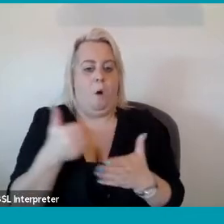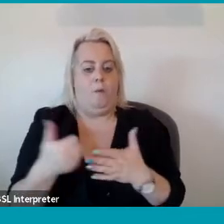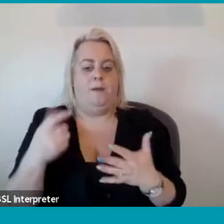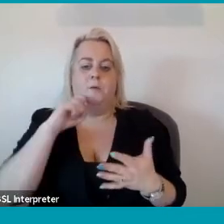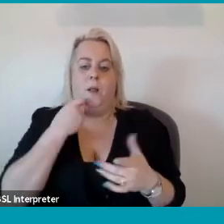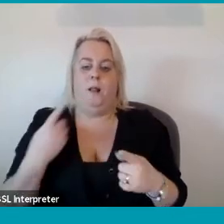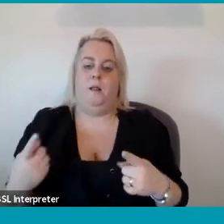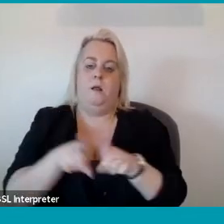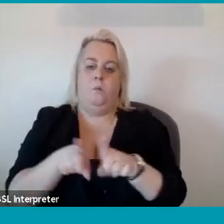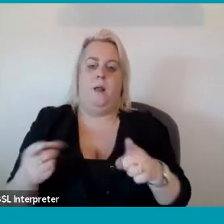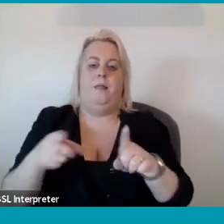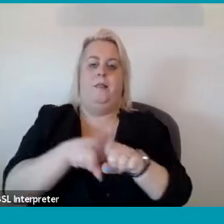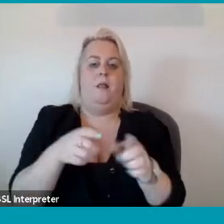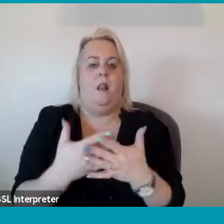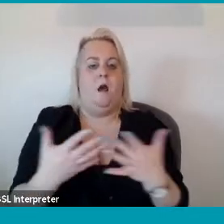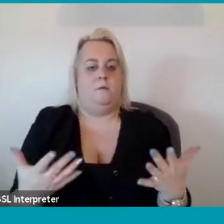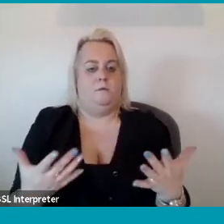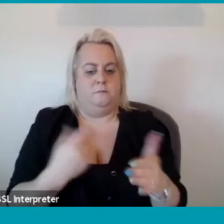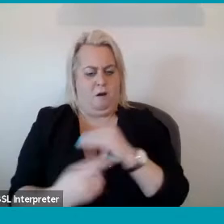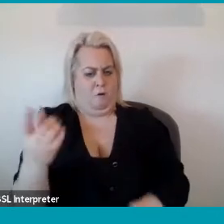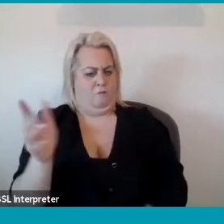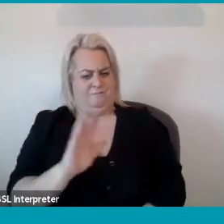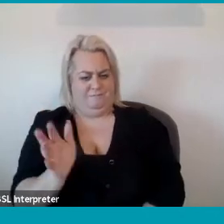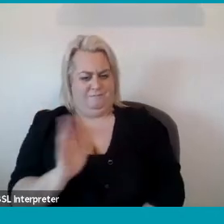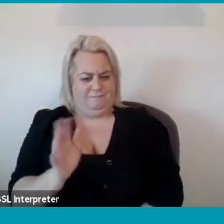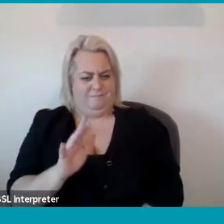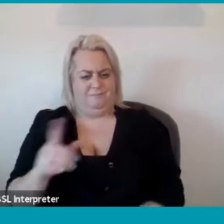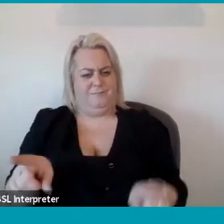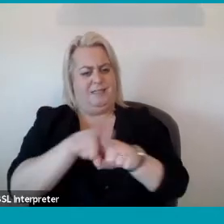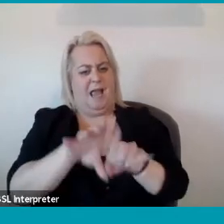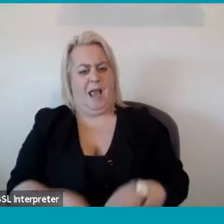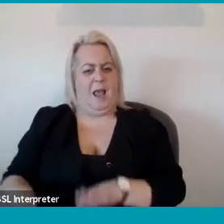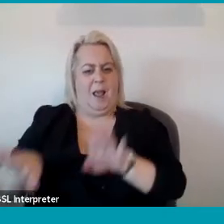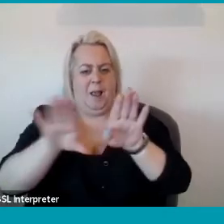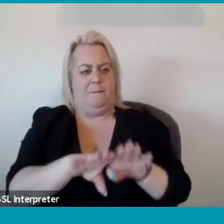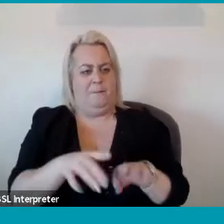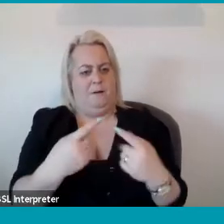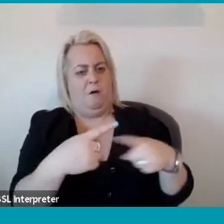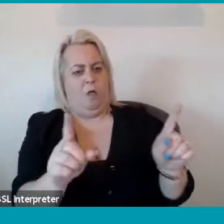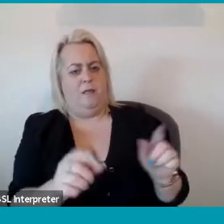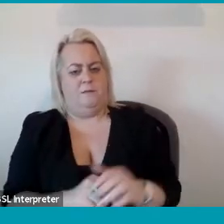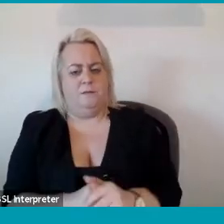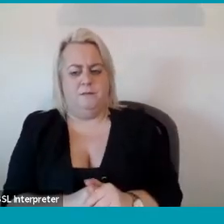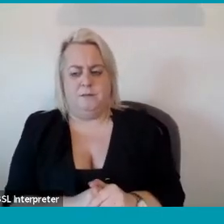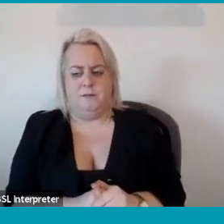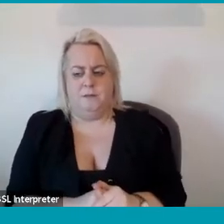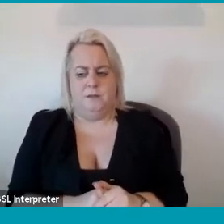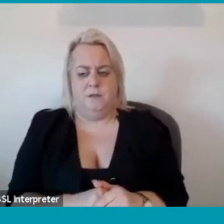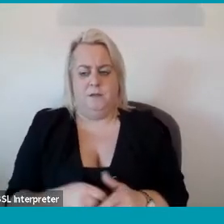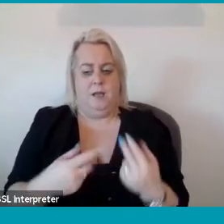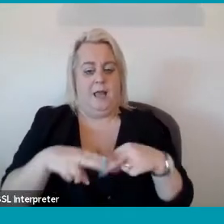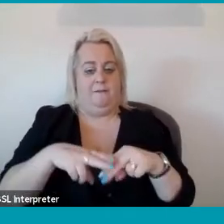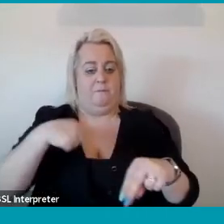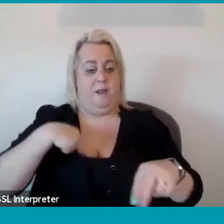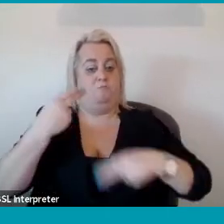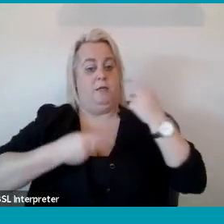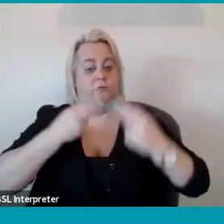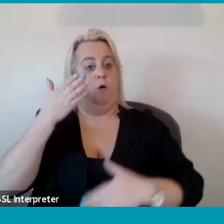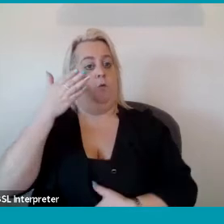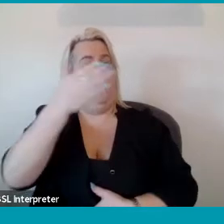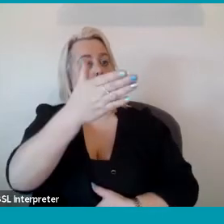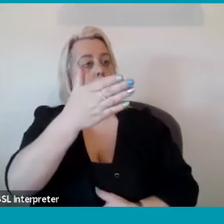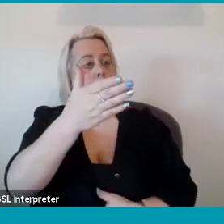non-disabled people do. So if I'm going to a restaurant and it needs to cater for my needs, everybody that I'm with on